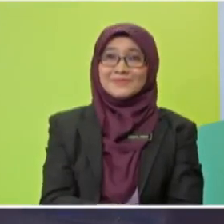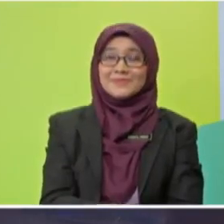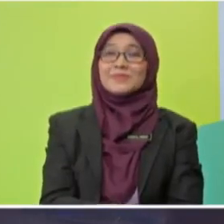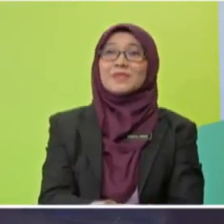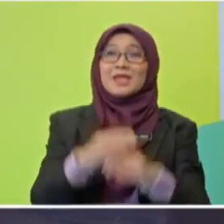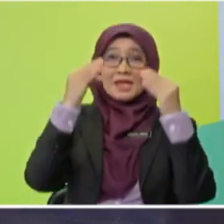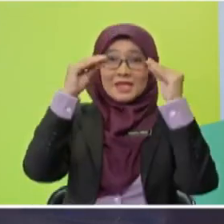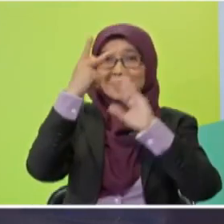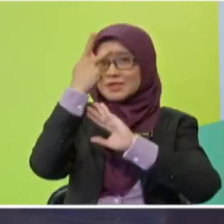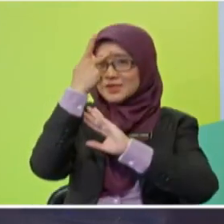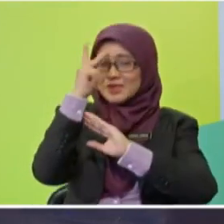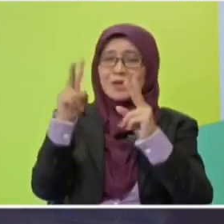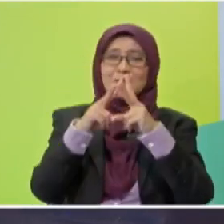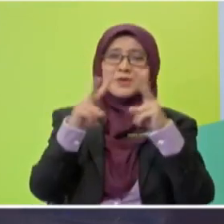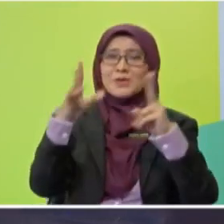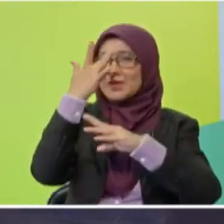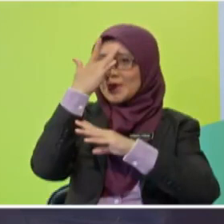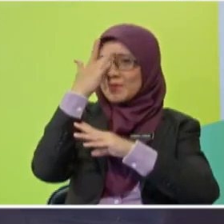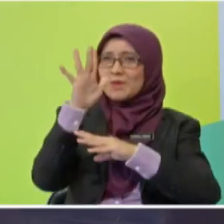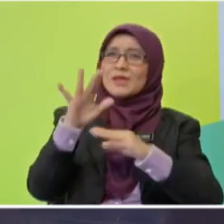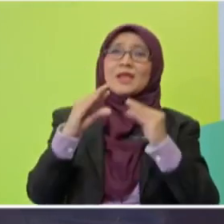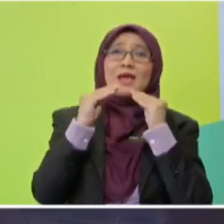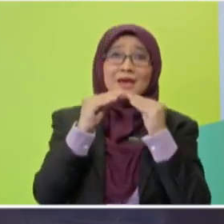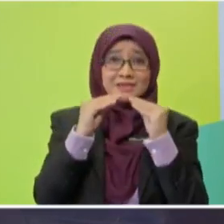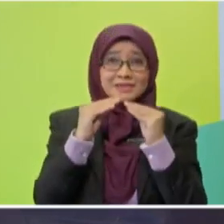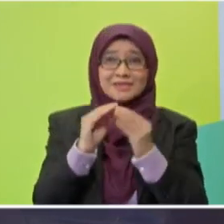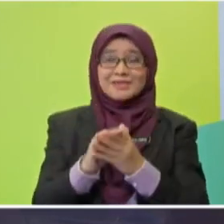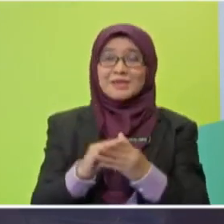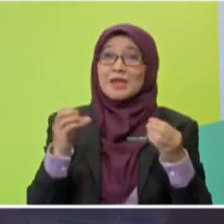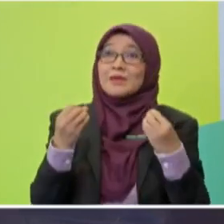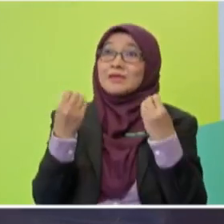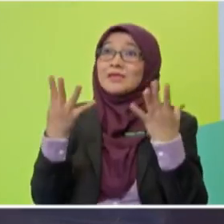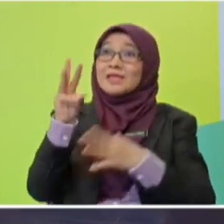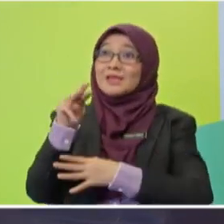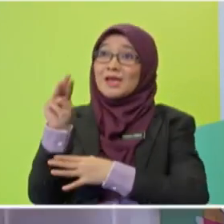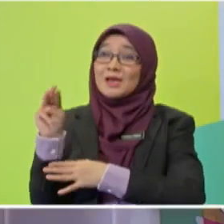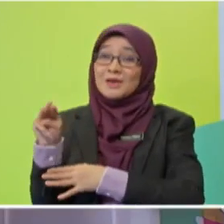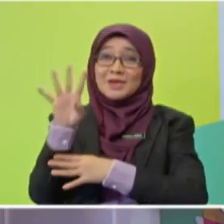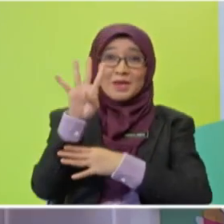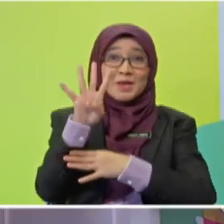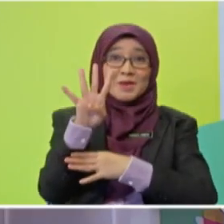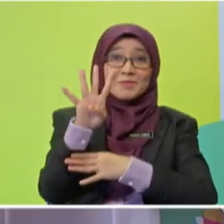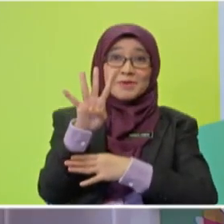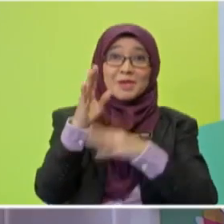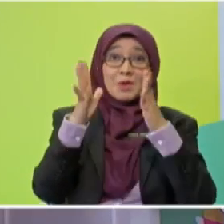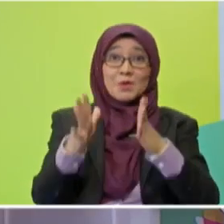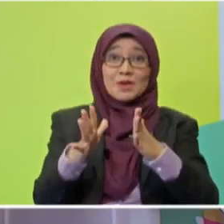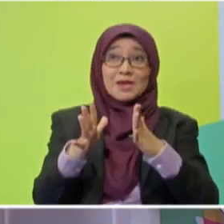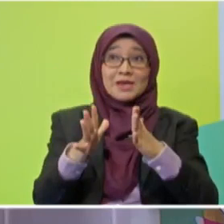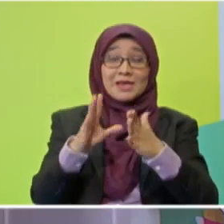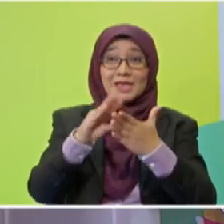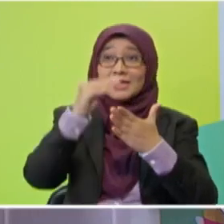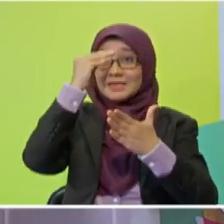that's amazing. And of course, we just want to check with you. How do you think our 4 pupils performed today? Oh, they're great. They did a good